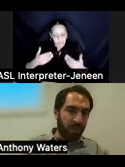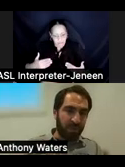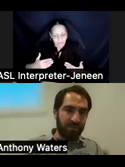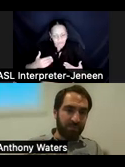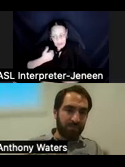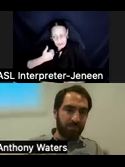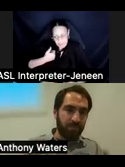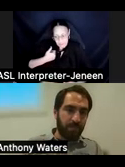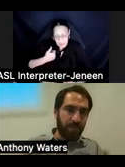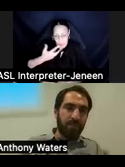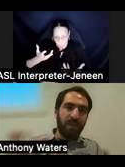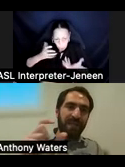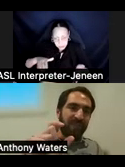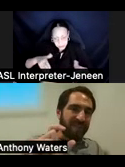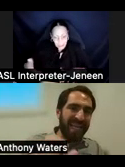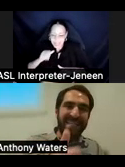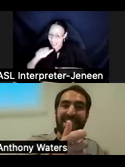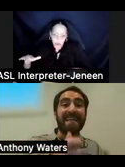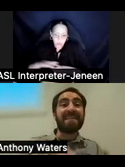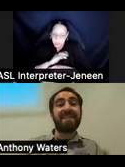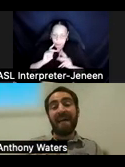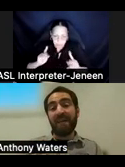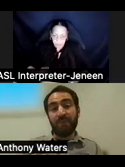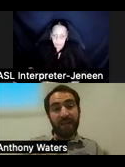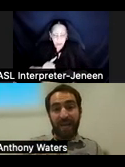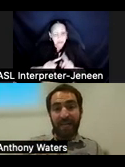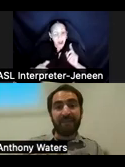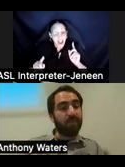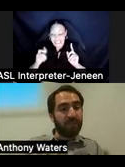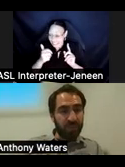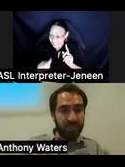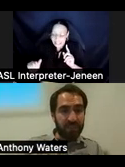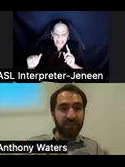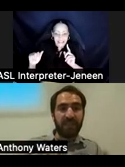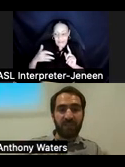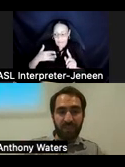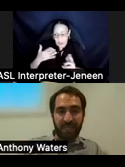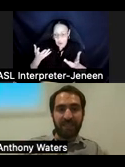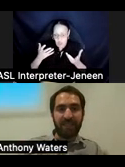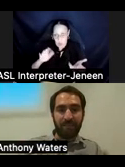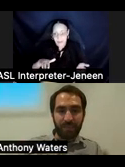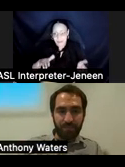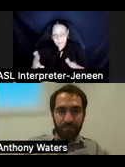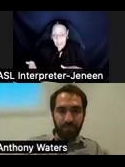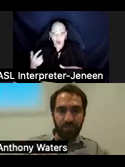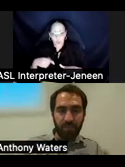whole part. But if there's any intent to die through their act, then we do consider it a suicide